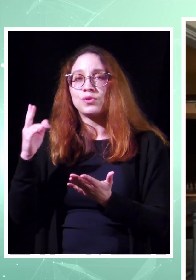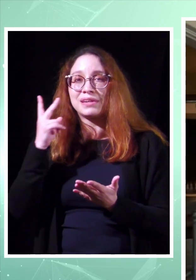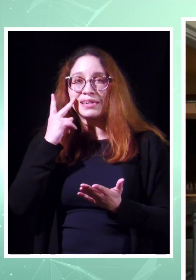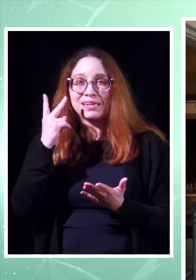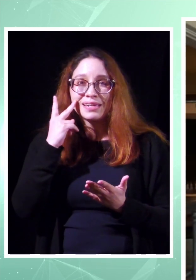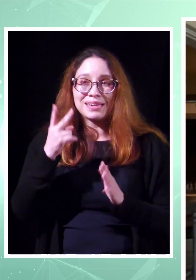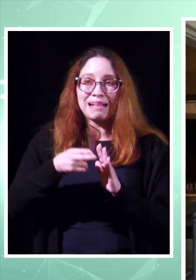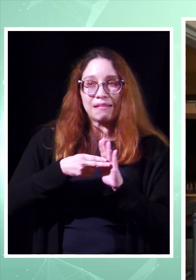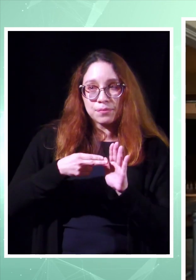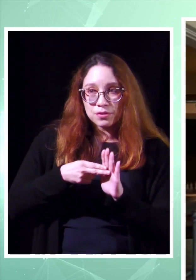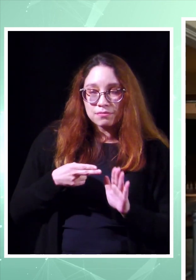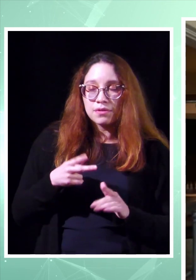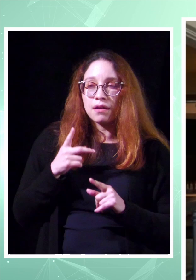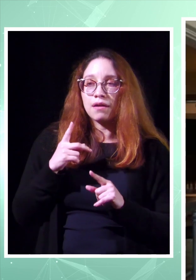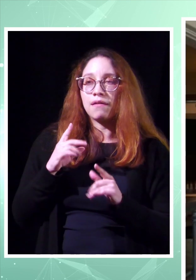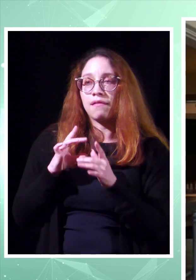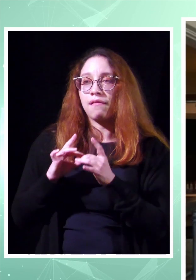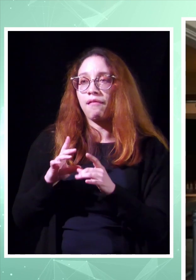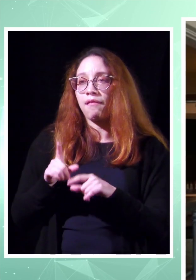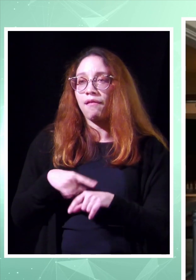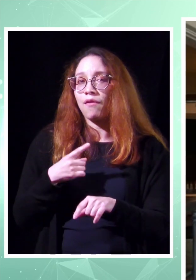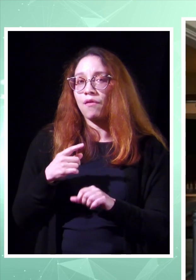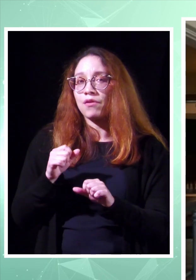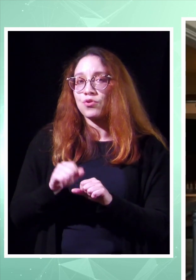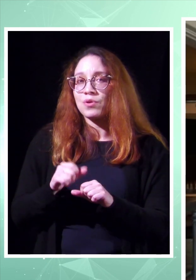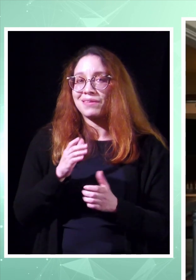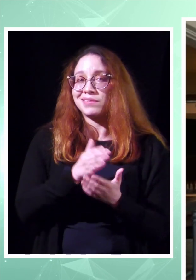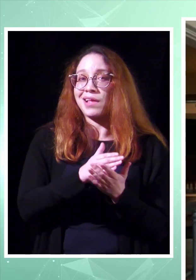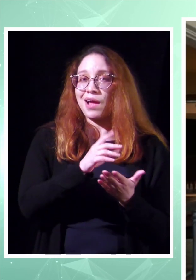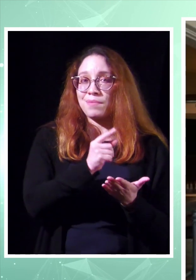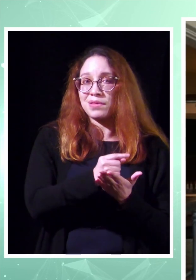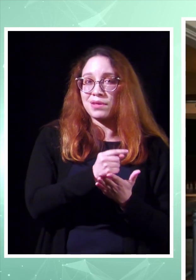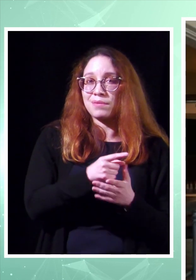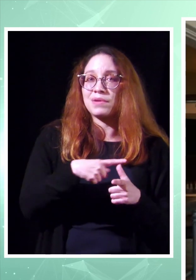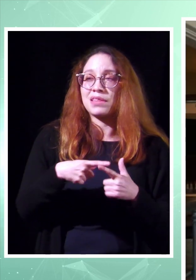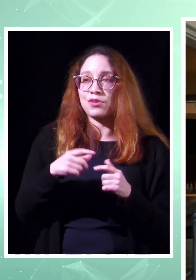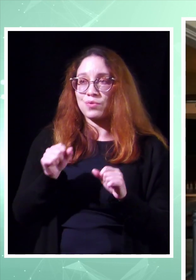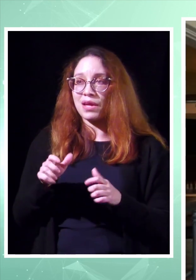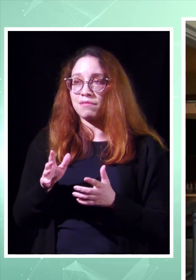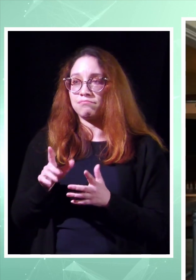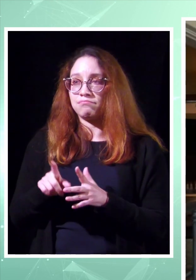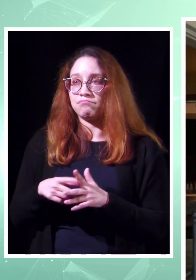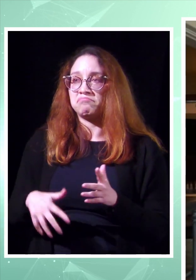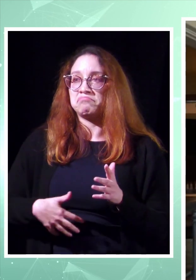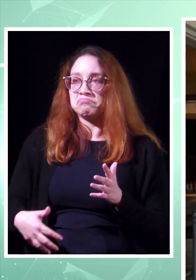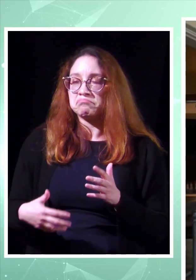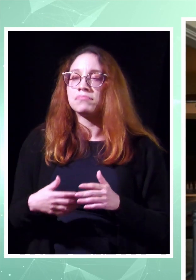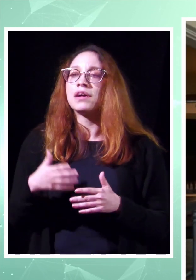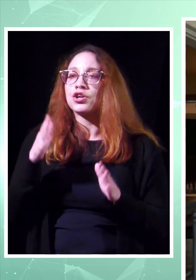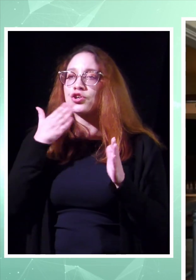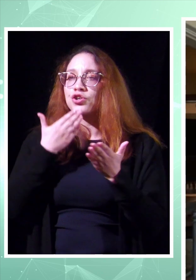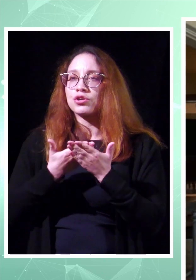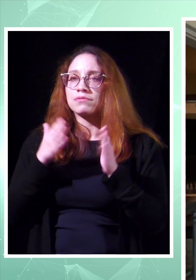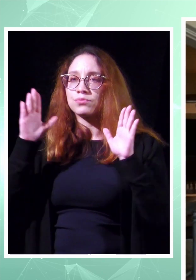see the labeling about how long we need to be off the therapy before it's safe to conceive. That was an excellent question. Thank